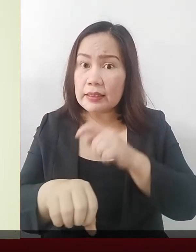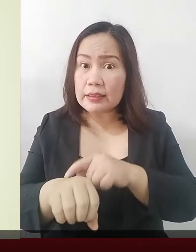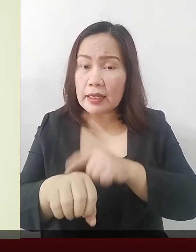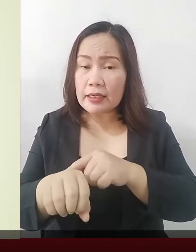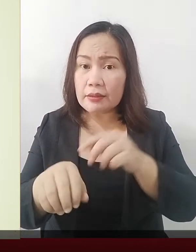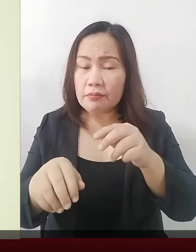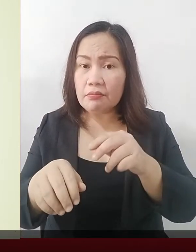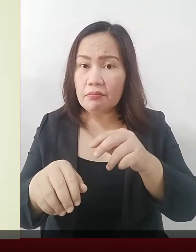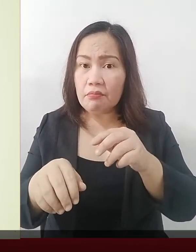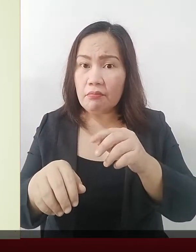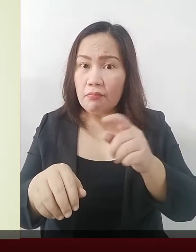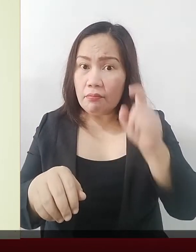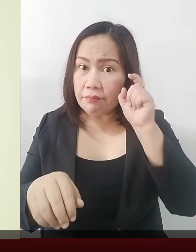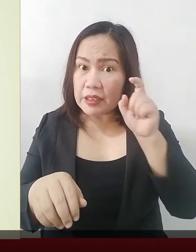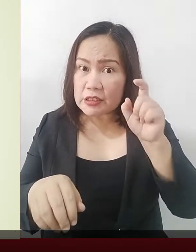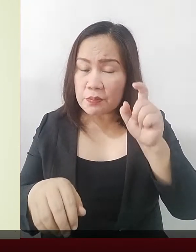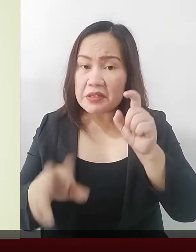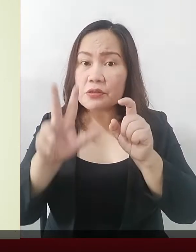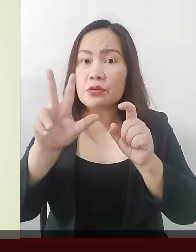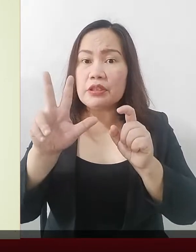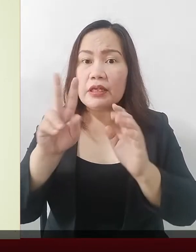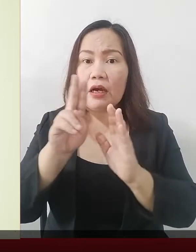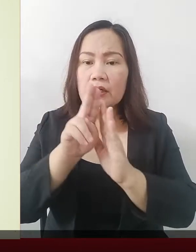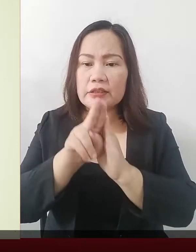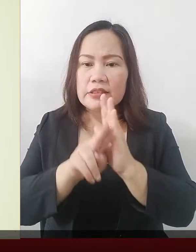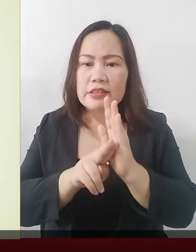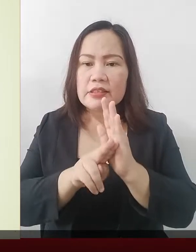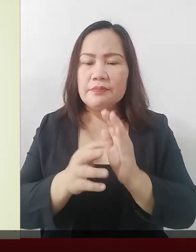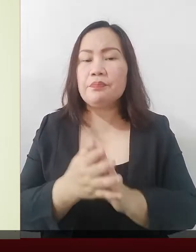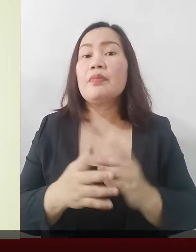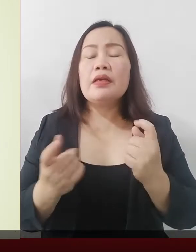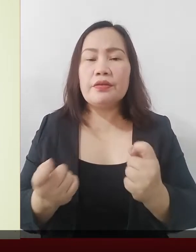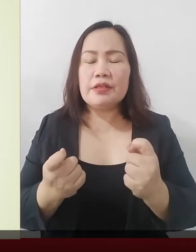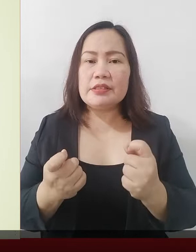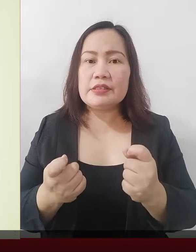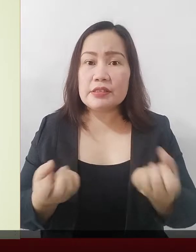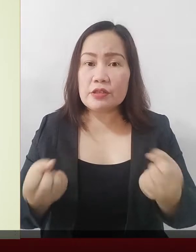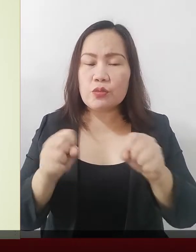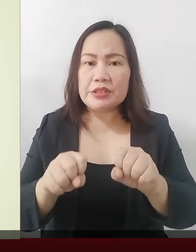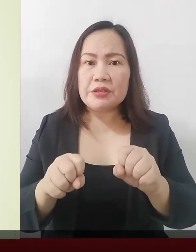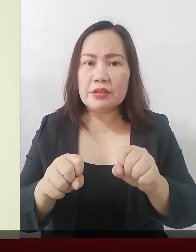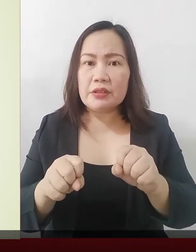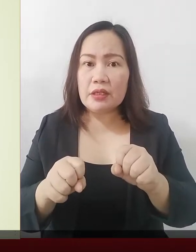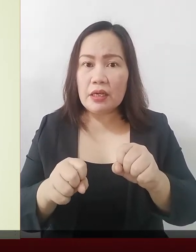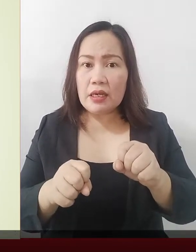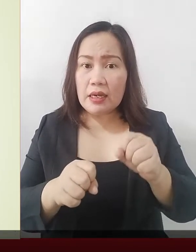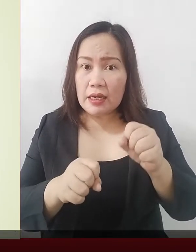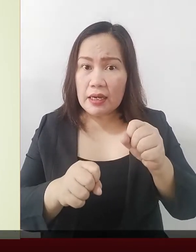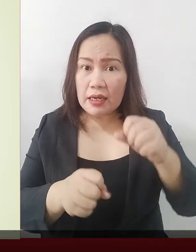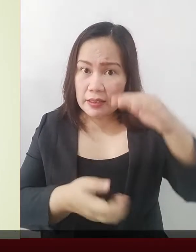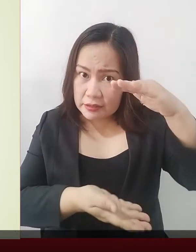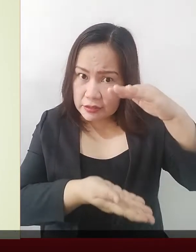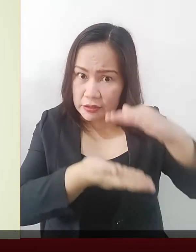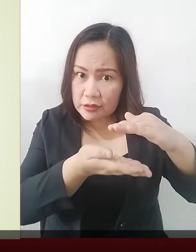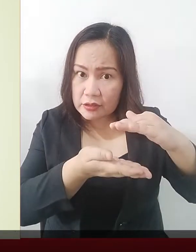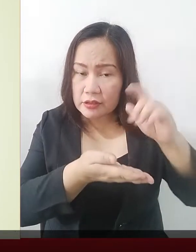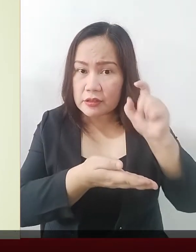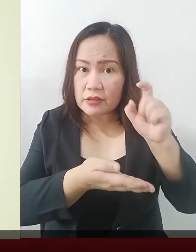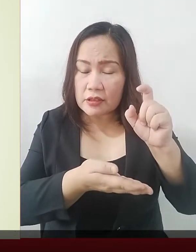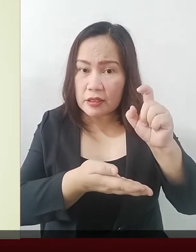the time increases to 3 hours. In this situation, a decrease in